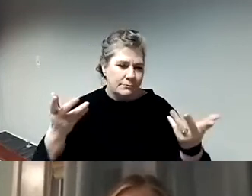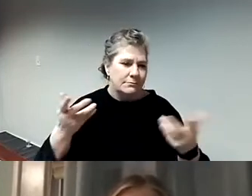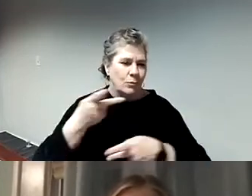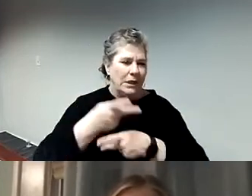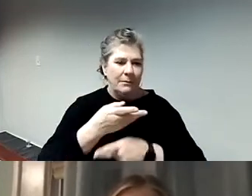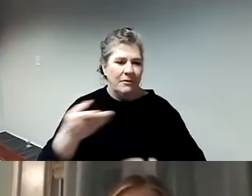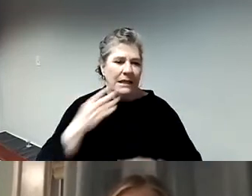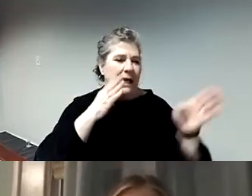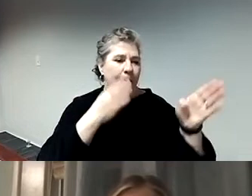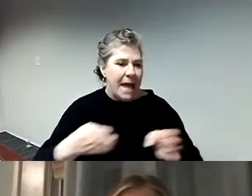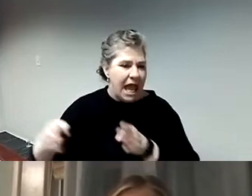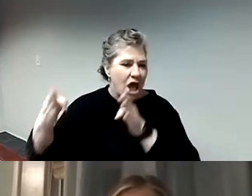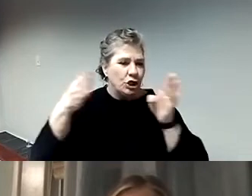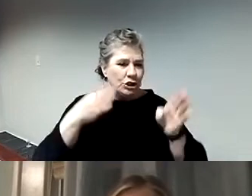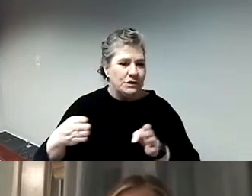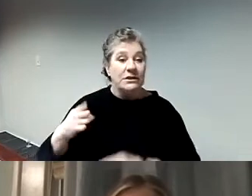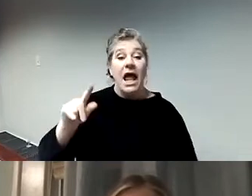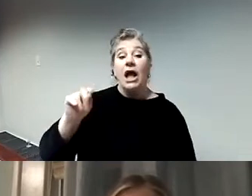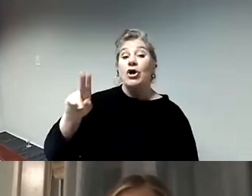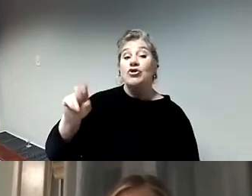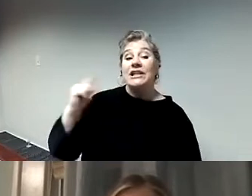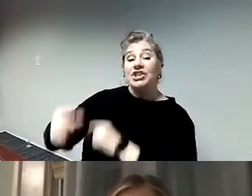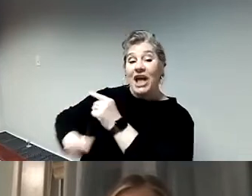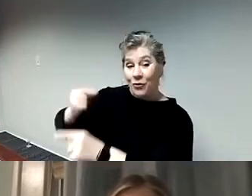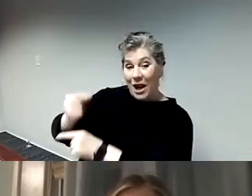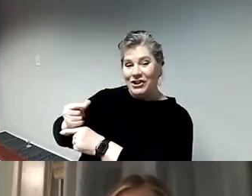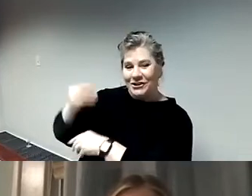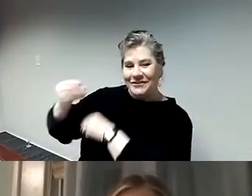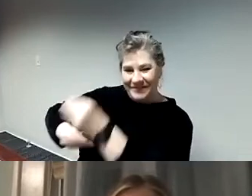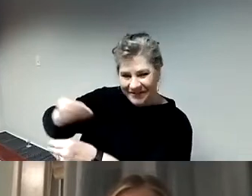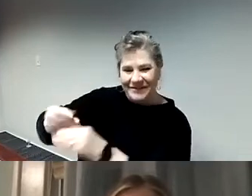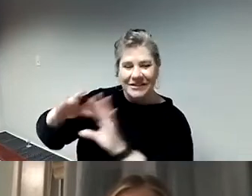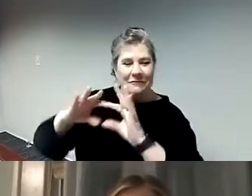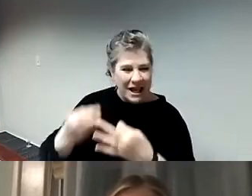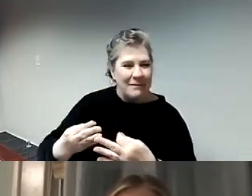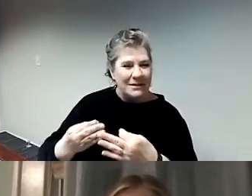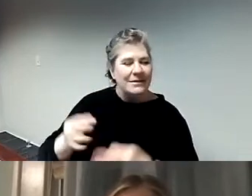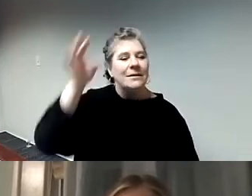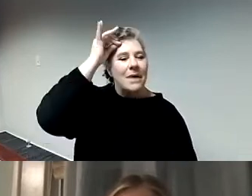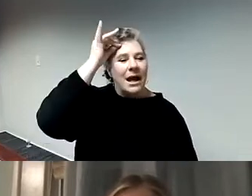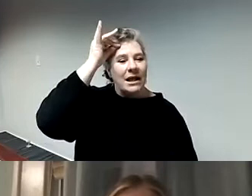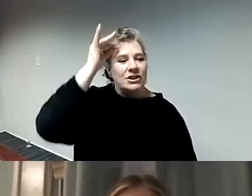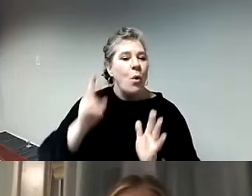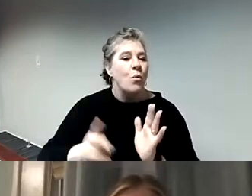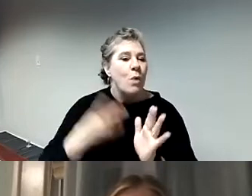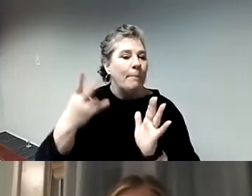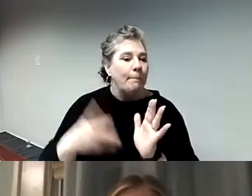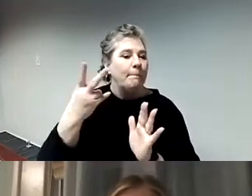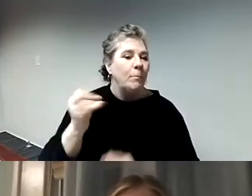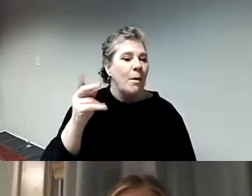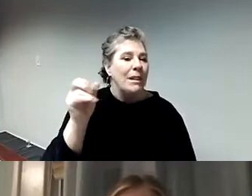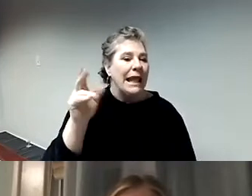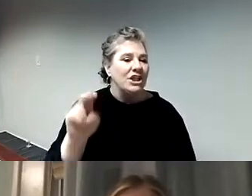like patterns and transgenerational patterns in mind for families in terms of replication of certain